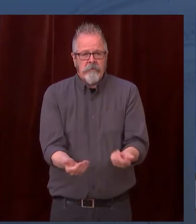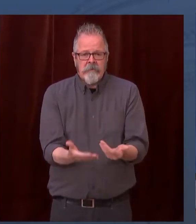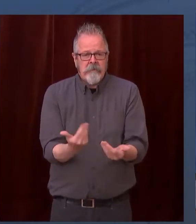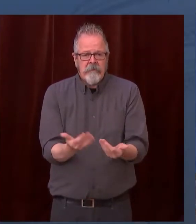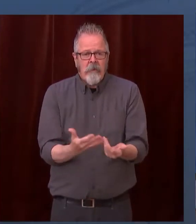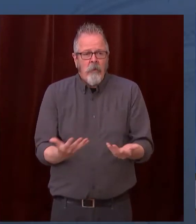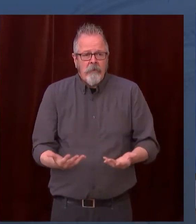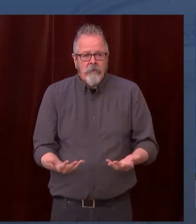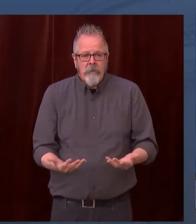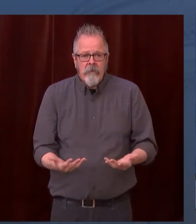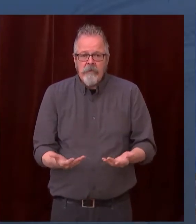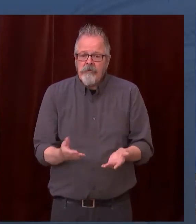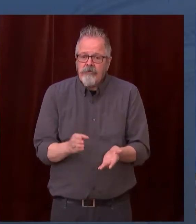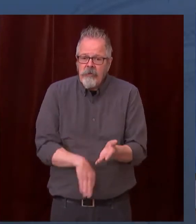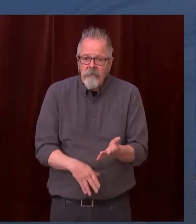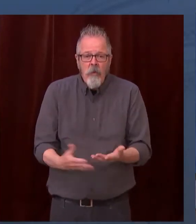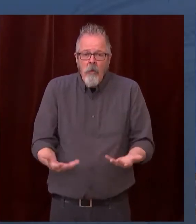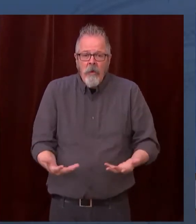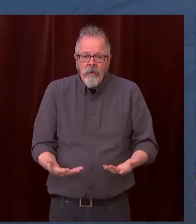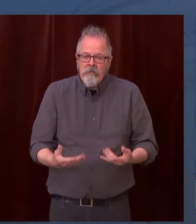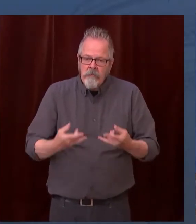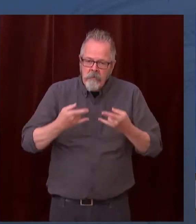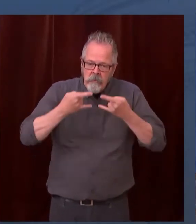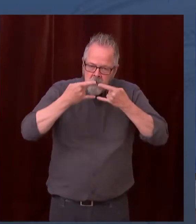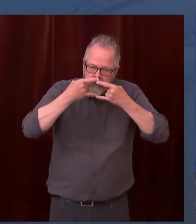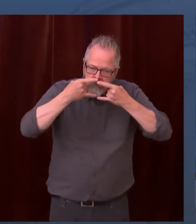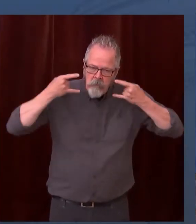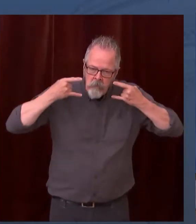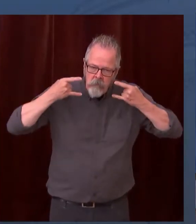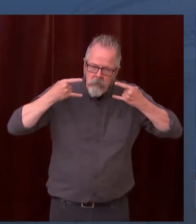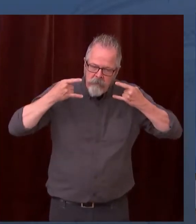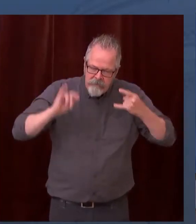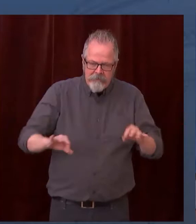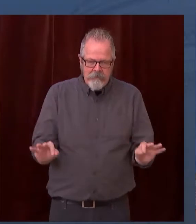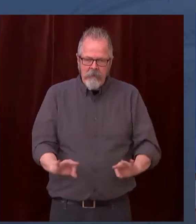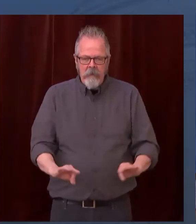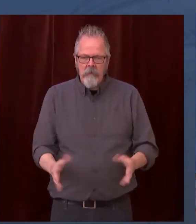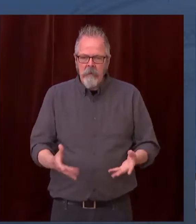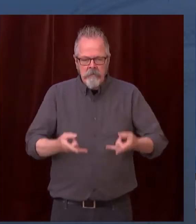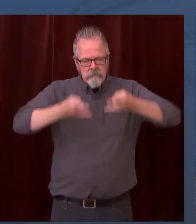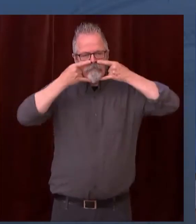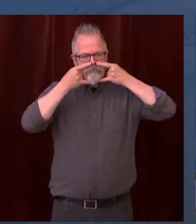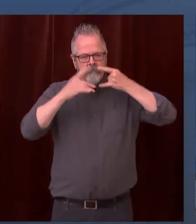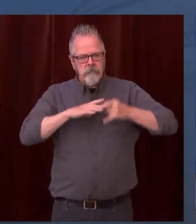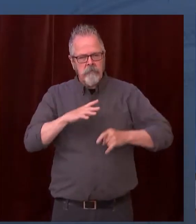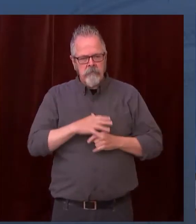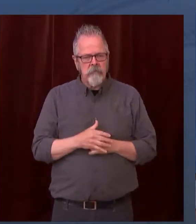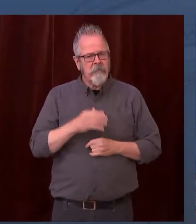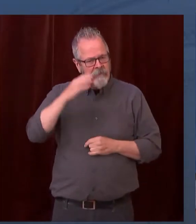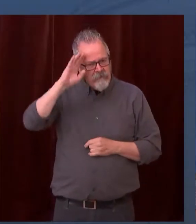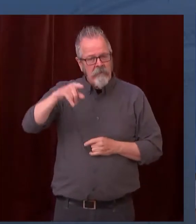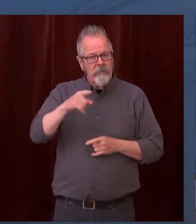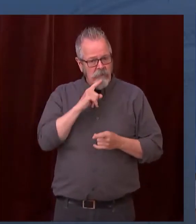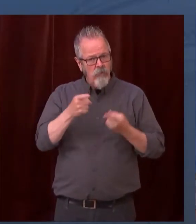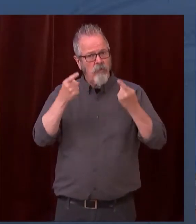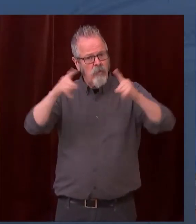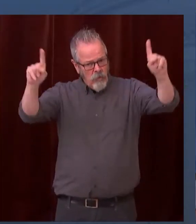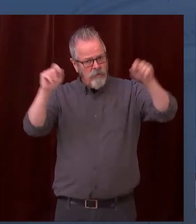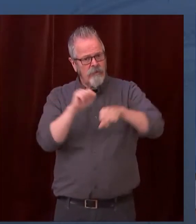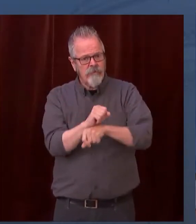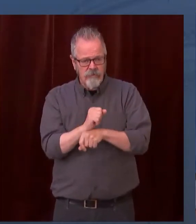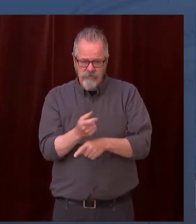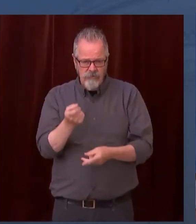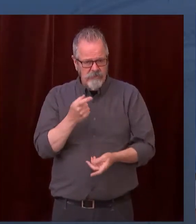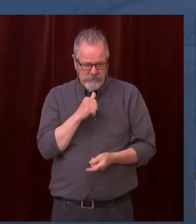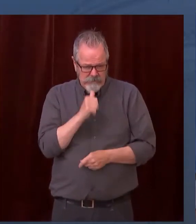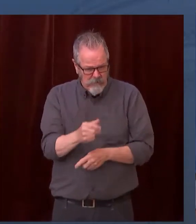mask, which we know works. And it doesn't cause too much of a hassle beyond just strapping it across our mouths and